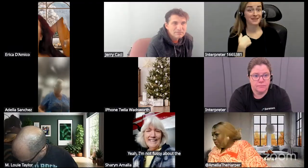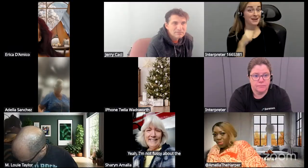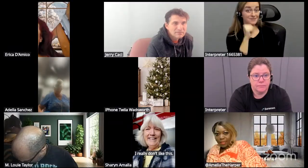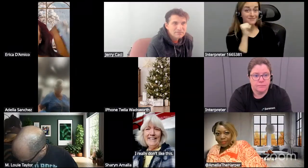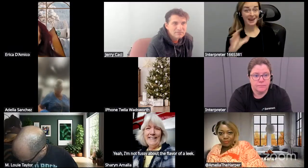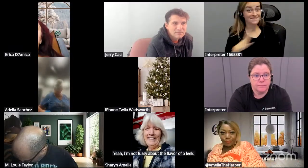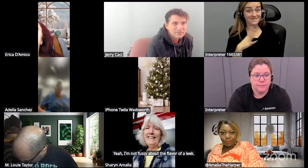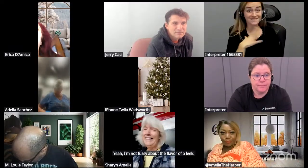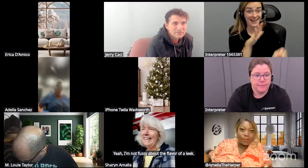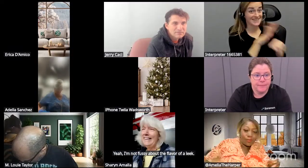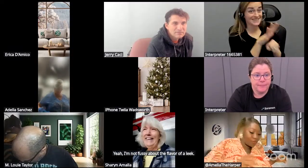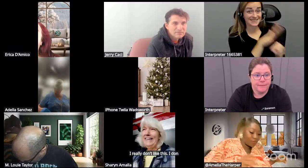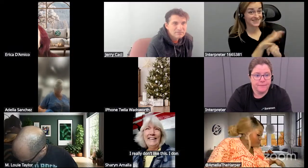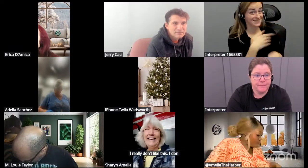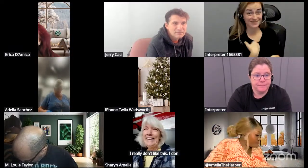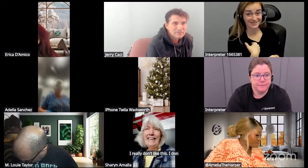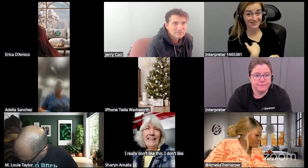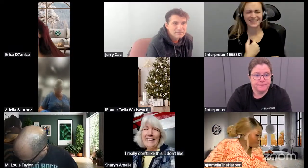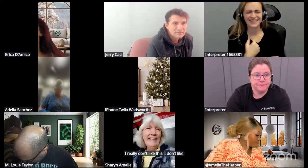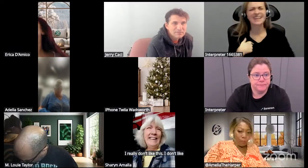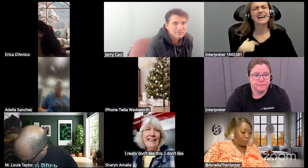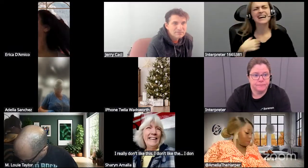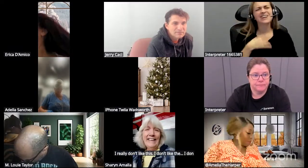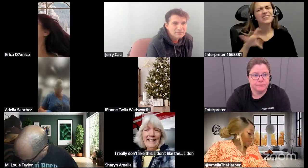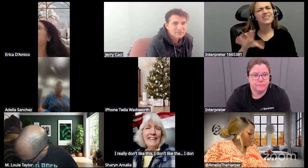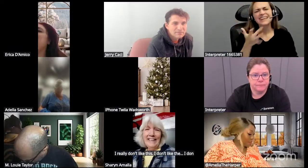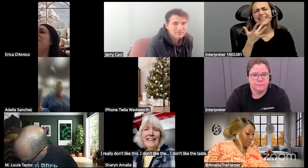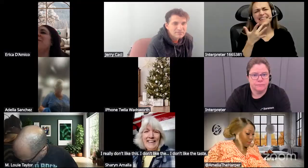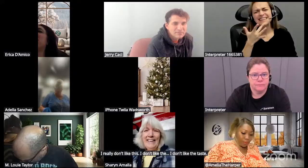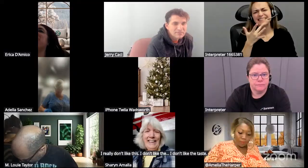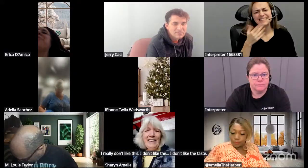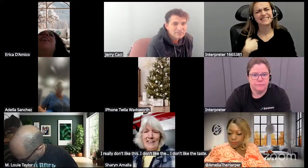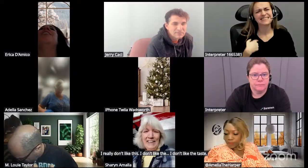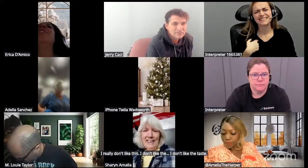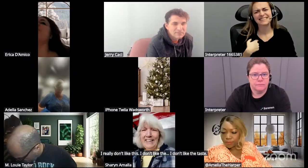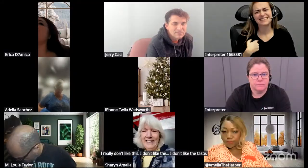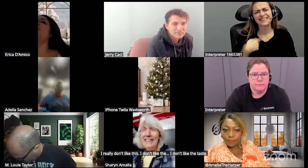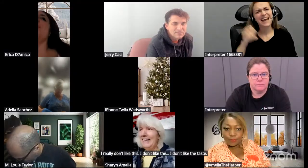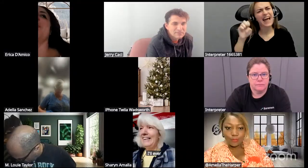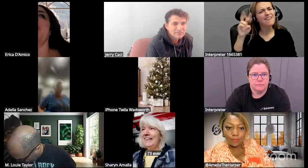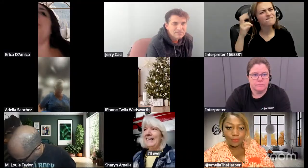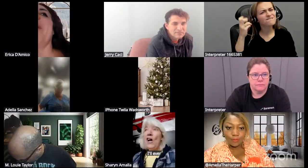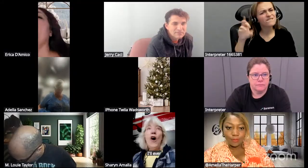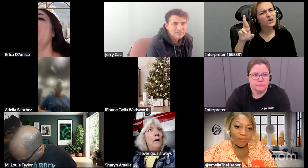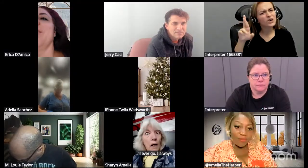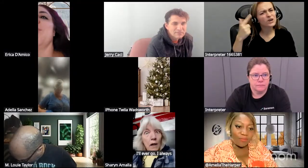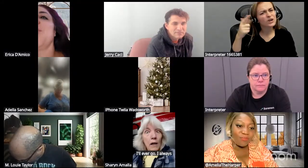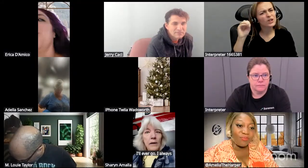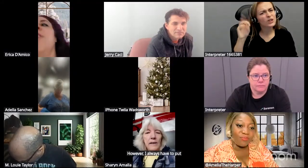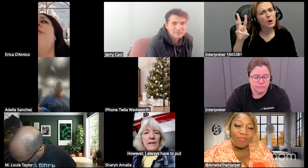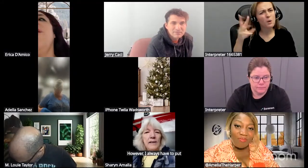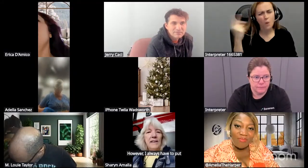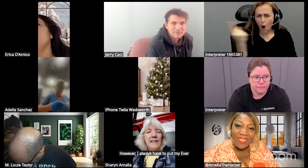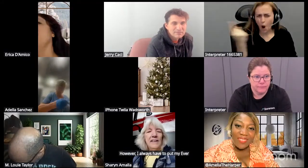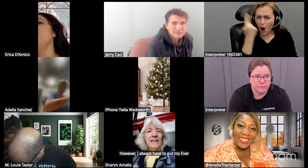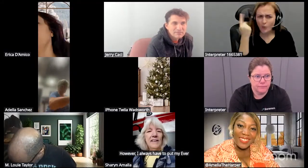Elite. I don't like the taste I of like Everglow. I always have to put my Everglow. I just don't like